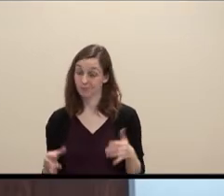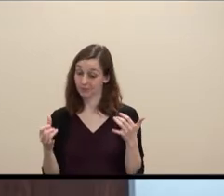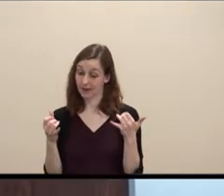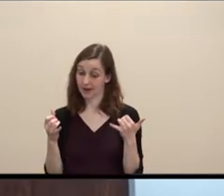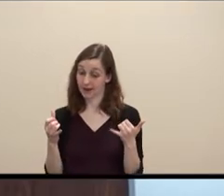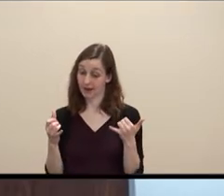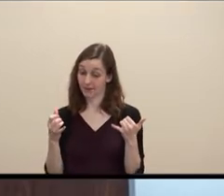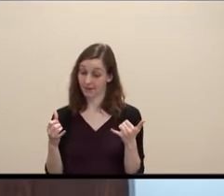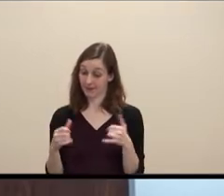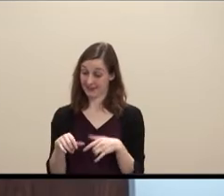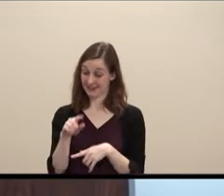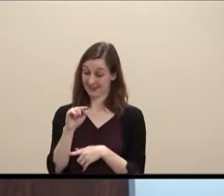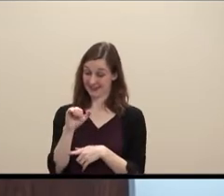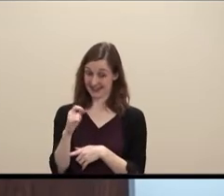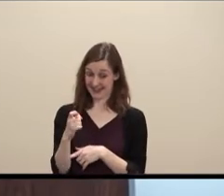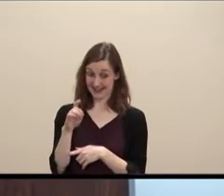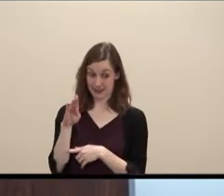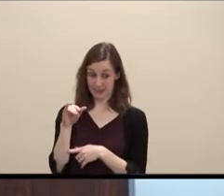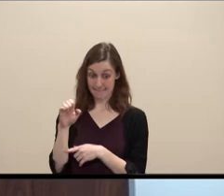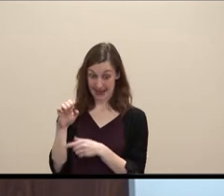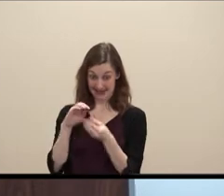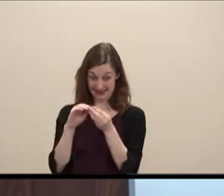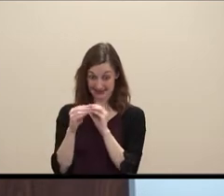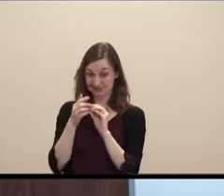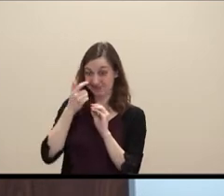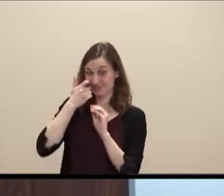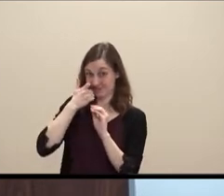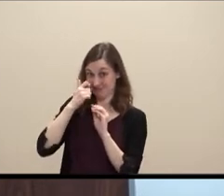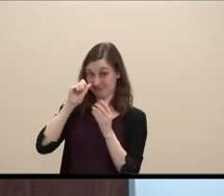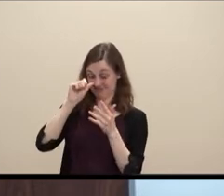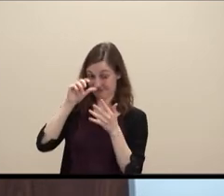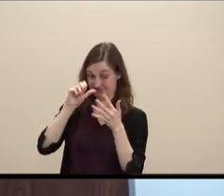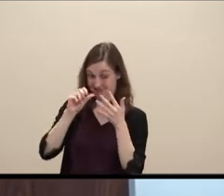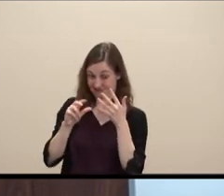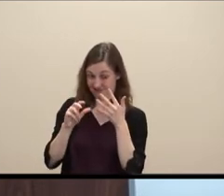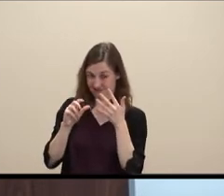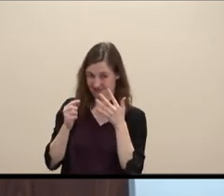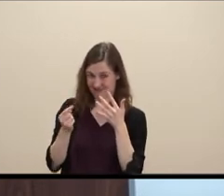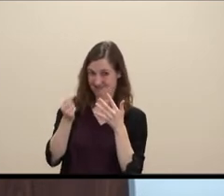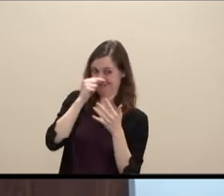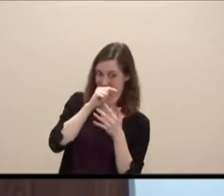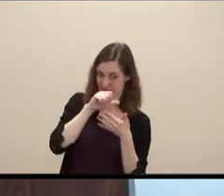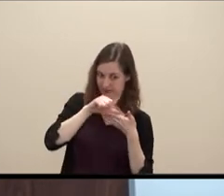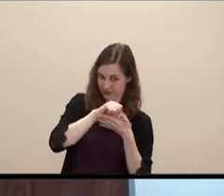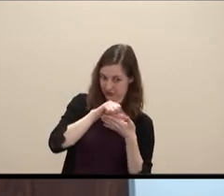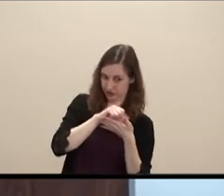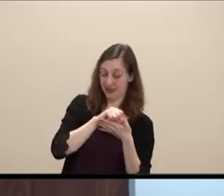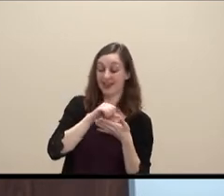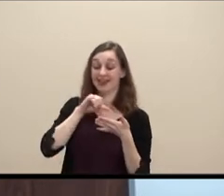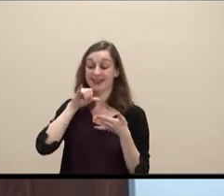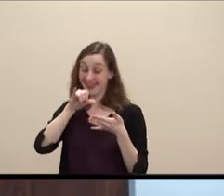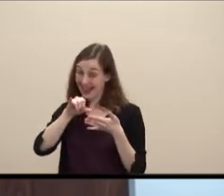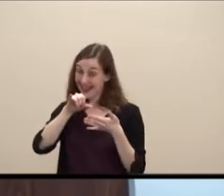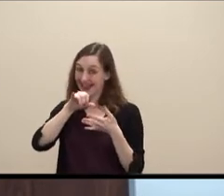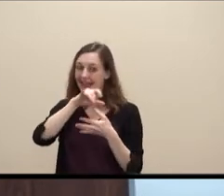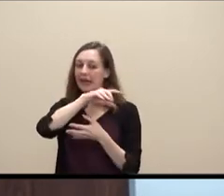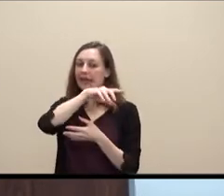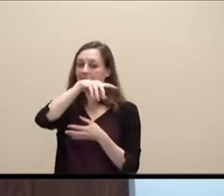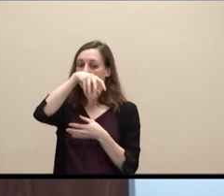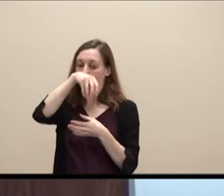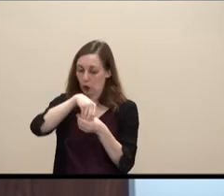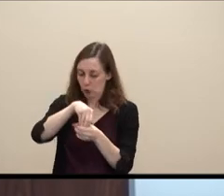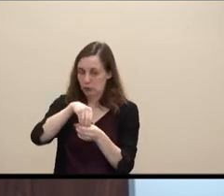Now, the tax base numbers that we talked about on that page include values